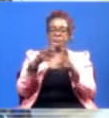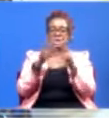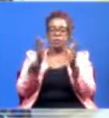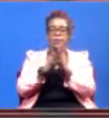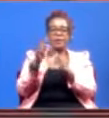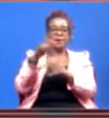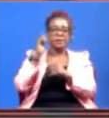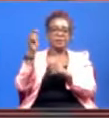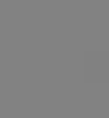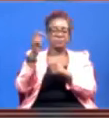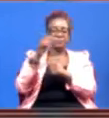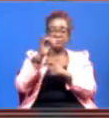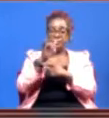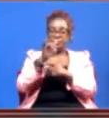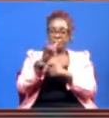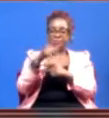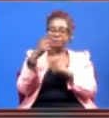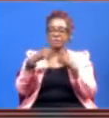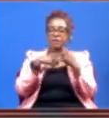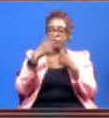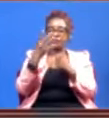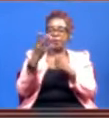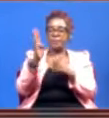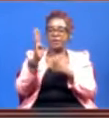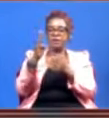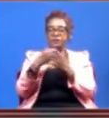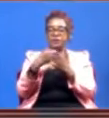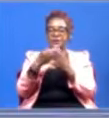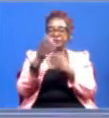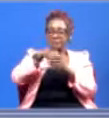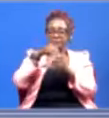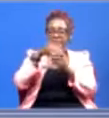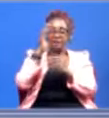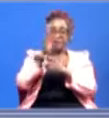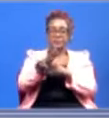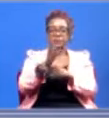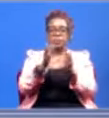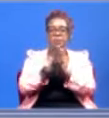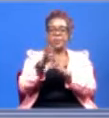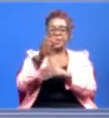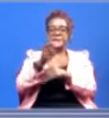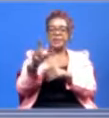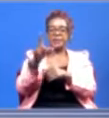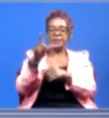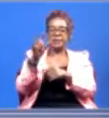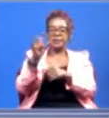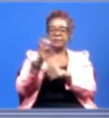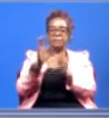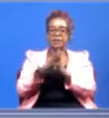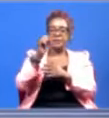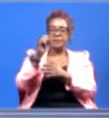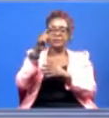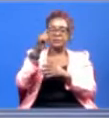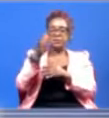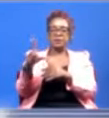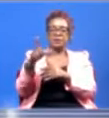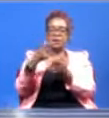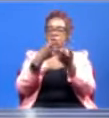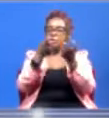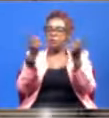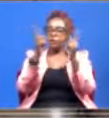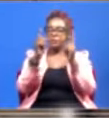deal will see 54 billion shillings invested directly in the infrastructure and real estate required by STL across sub-Saharan Africa